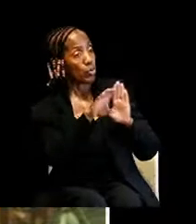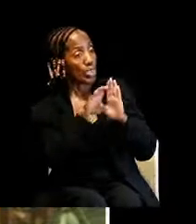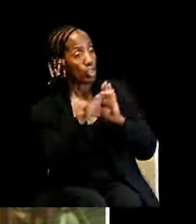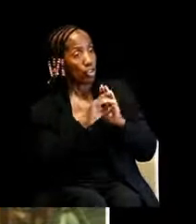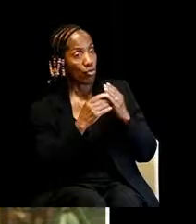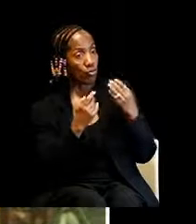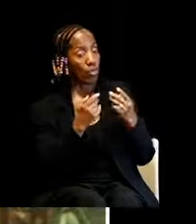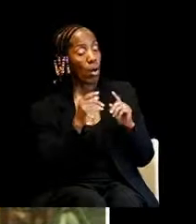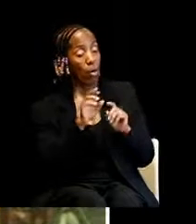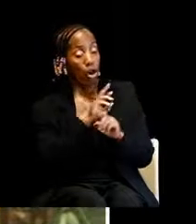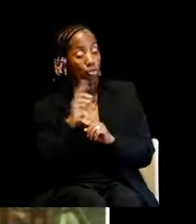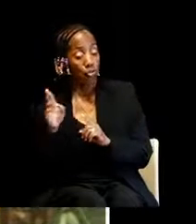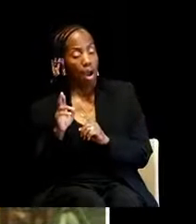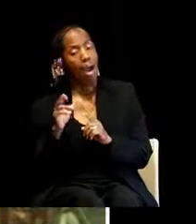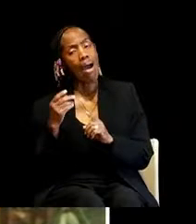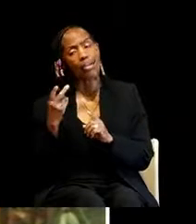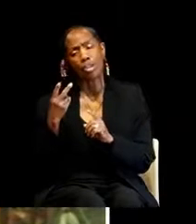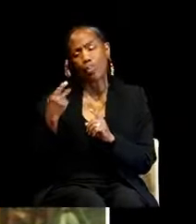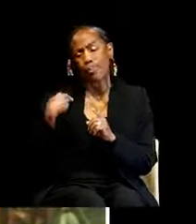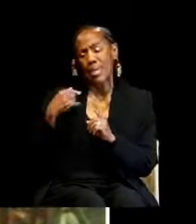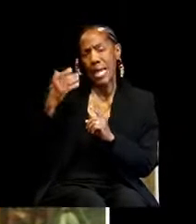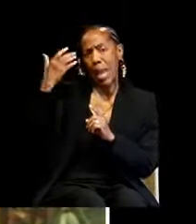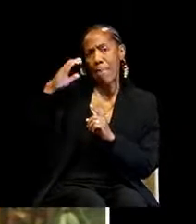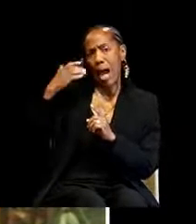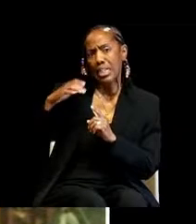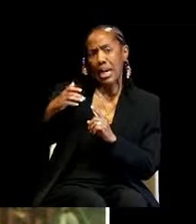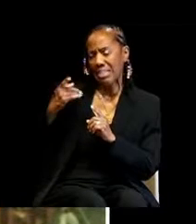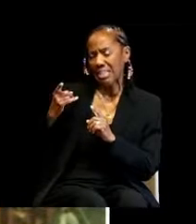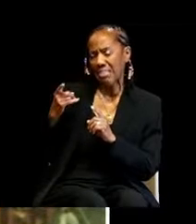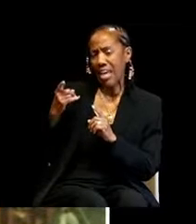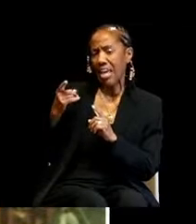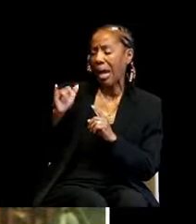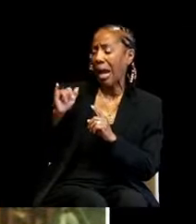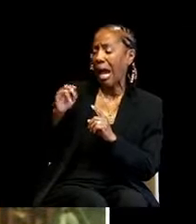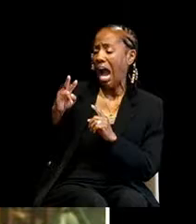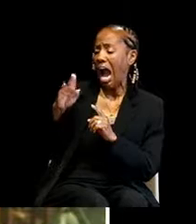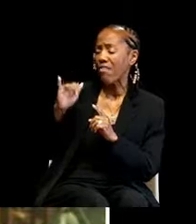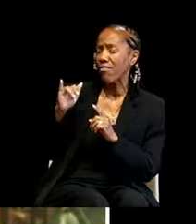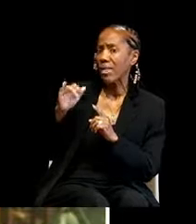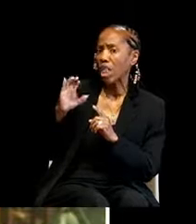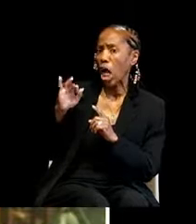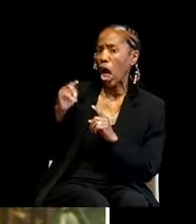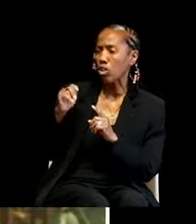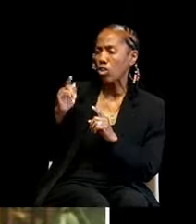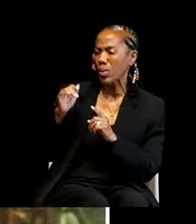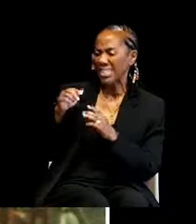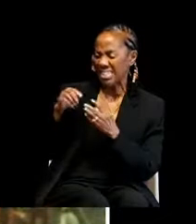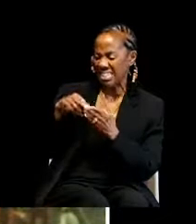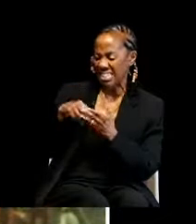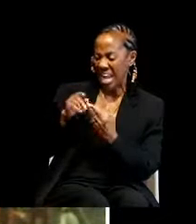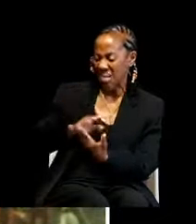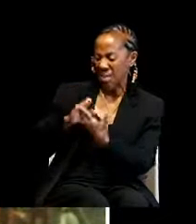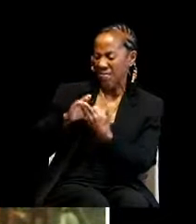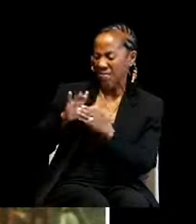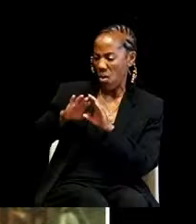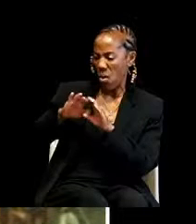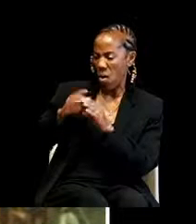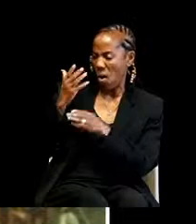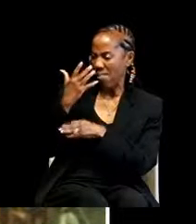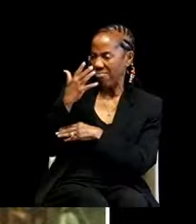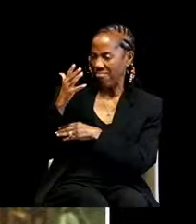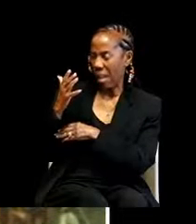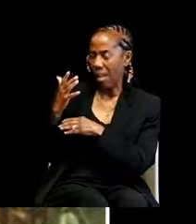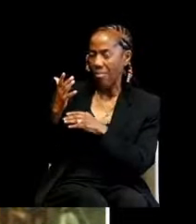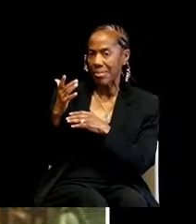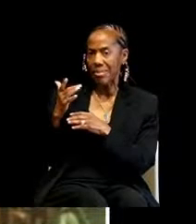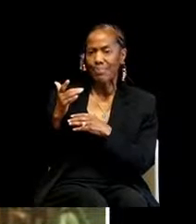Coast. We're standing at the bush in front of our family home. I believe this was someone's birthday, and I only know because we coordinated